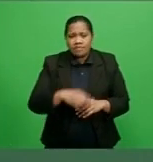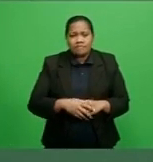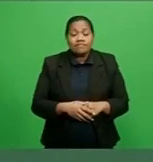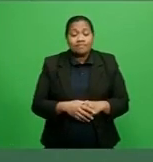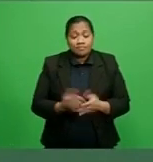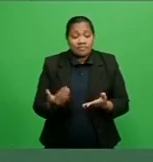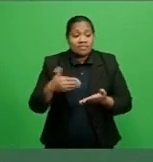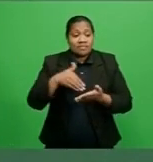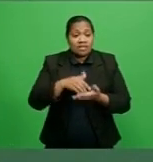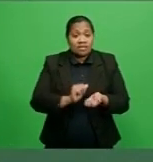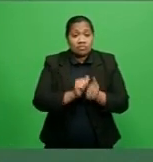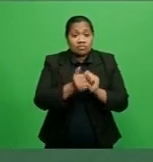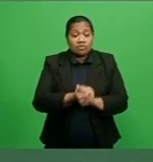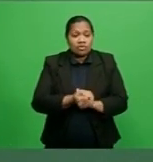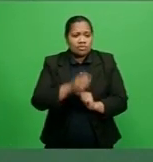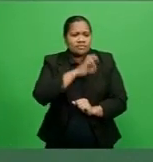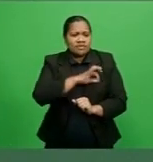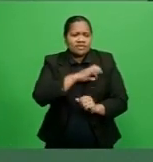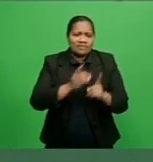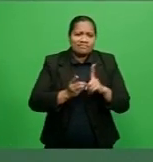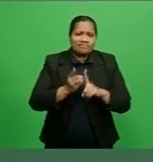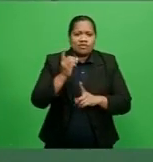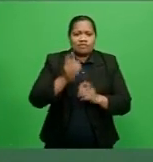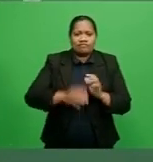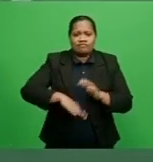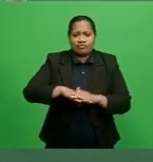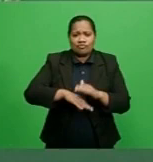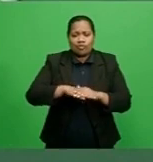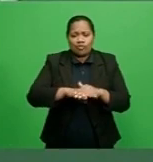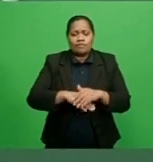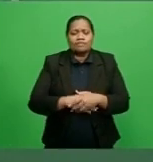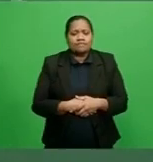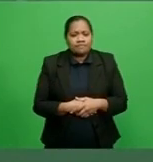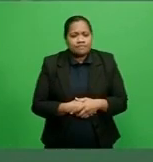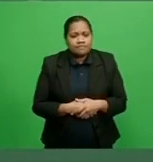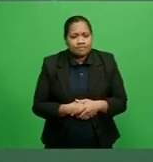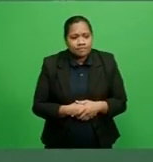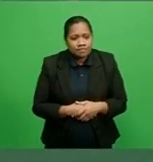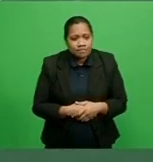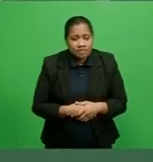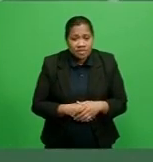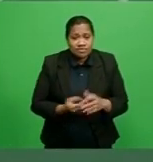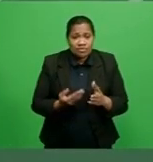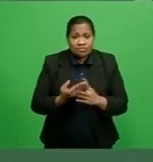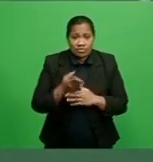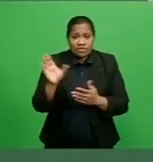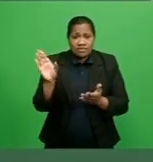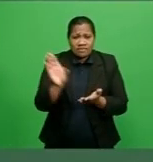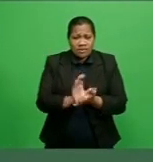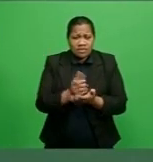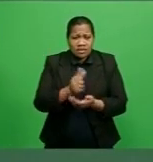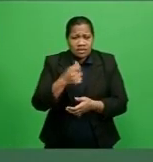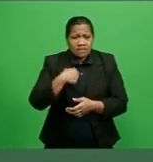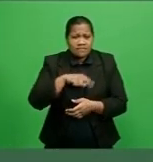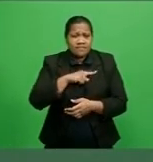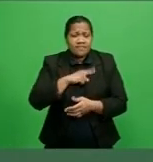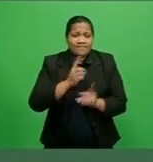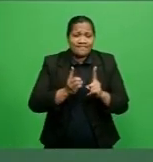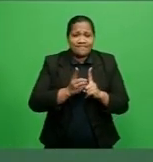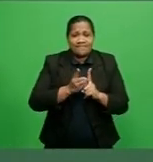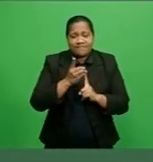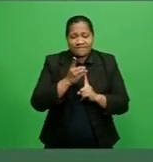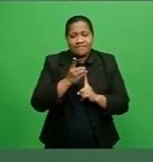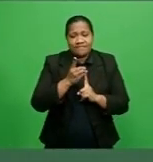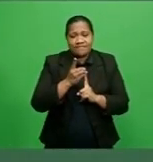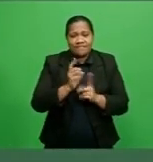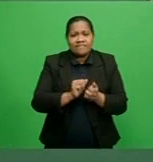sport will benefit the development of football as a whole. We want to tap into that funding to allow us to develop the